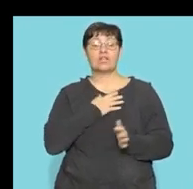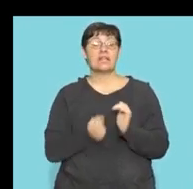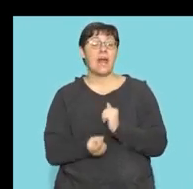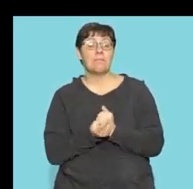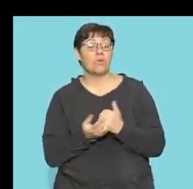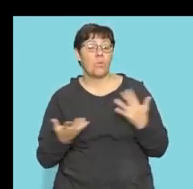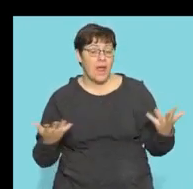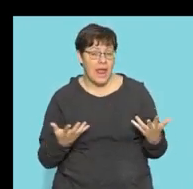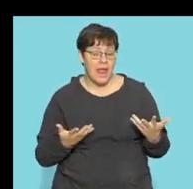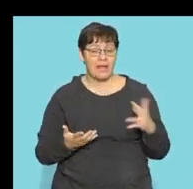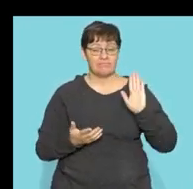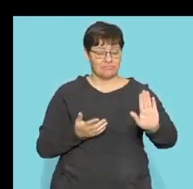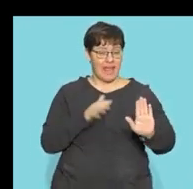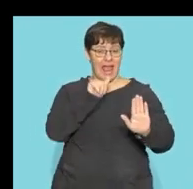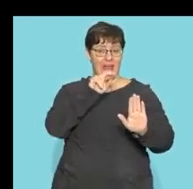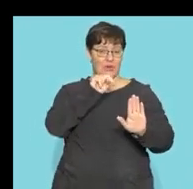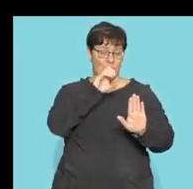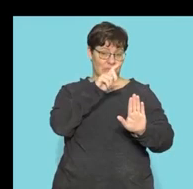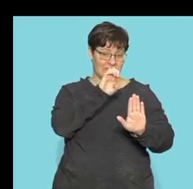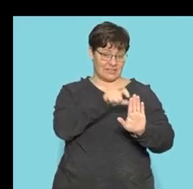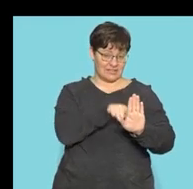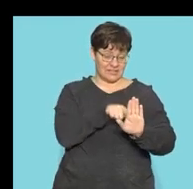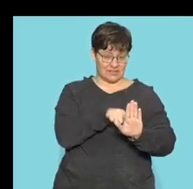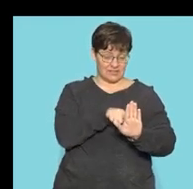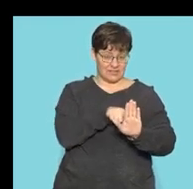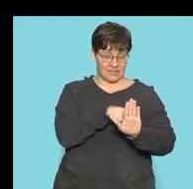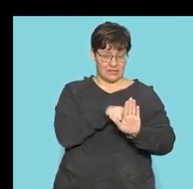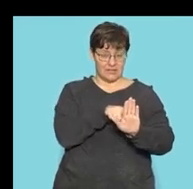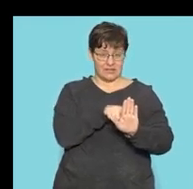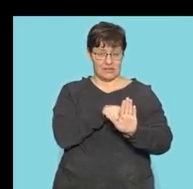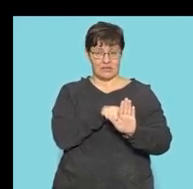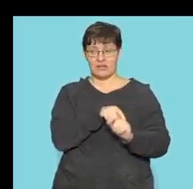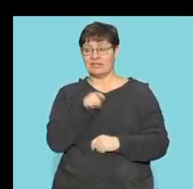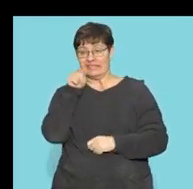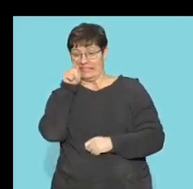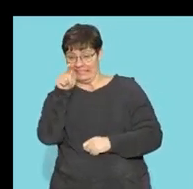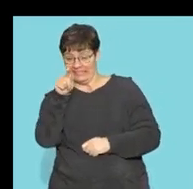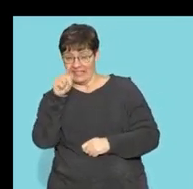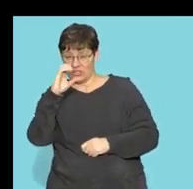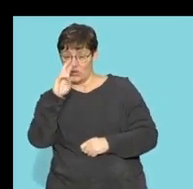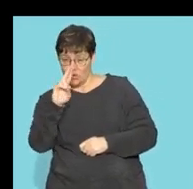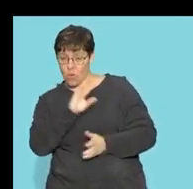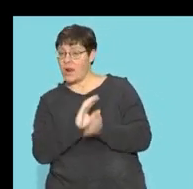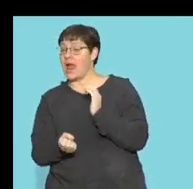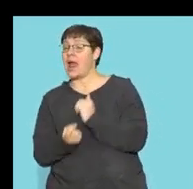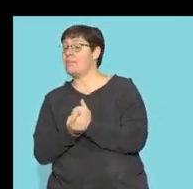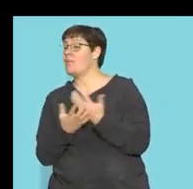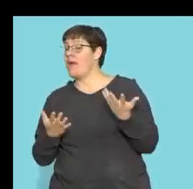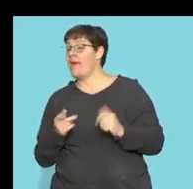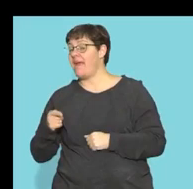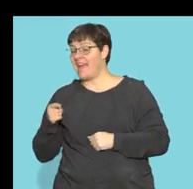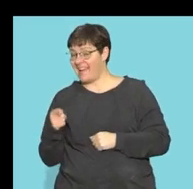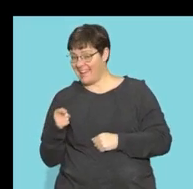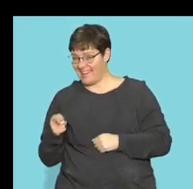Now remember, oxidation takes place at the anode. And that's important for us. And this